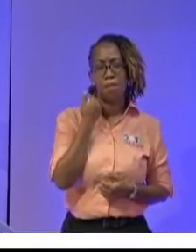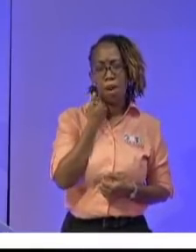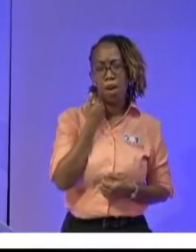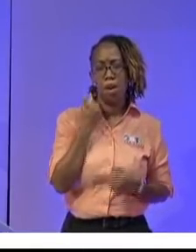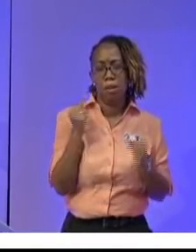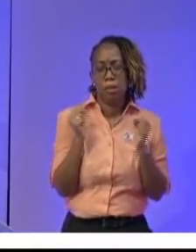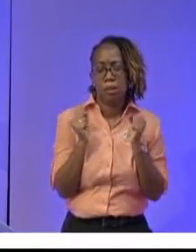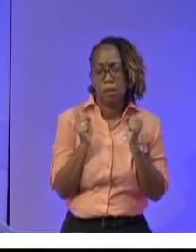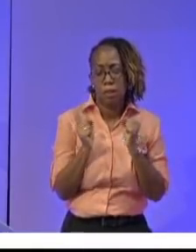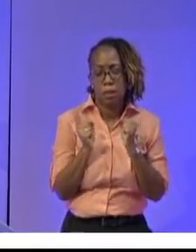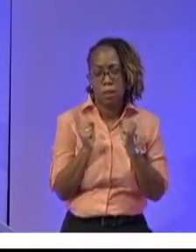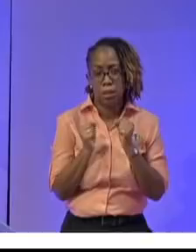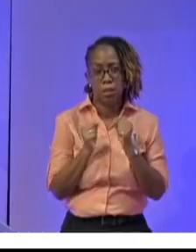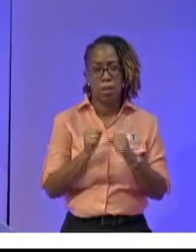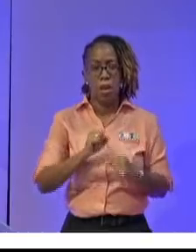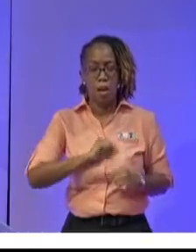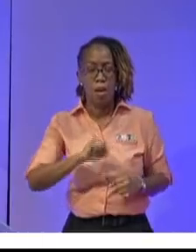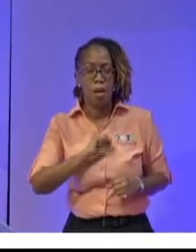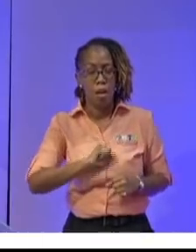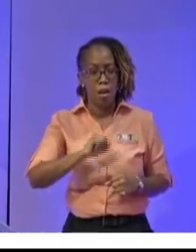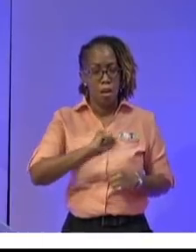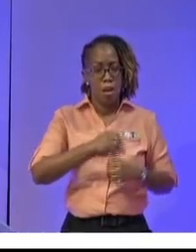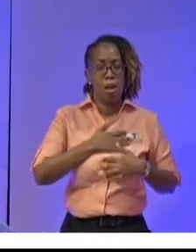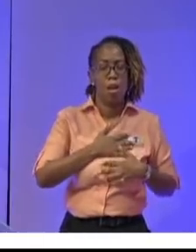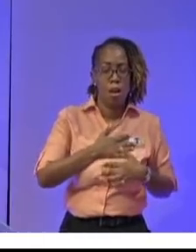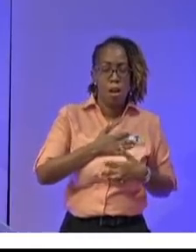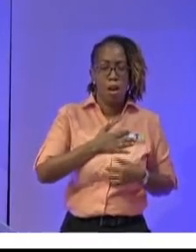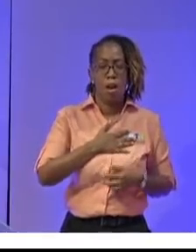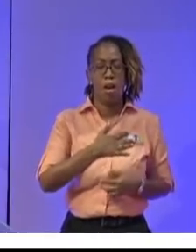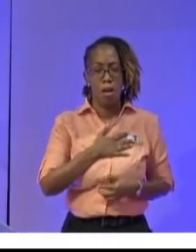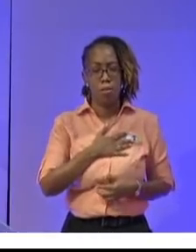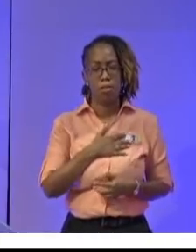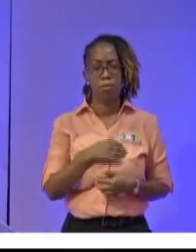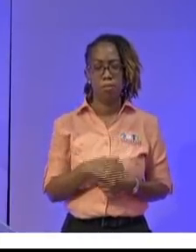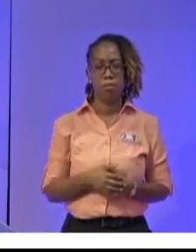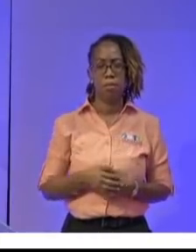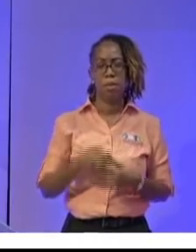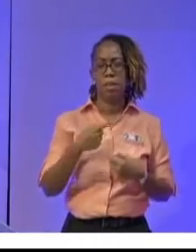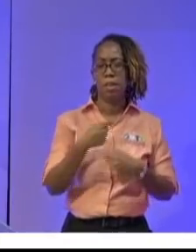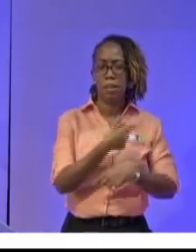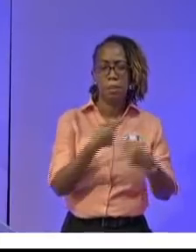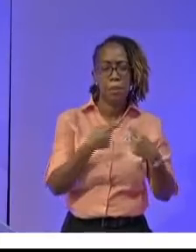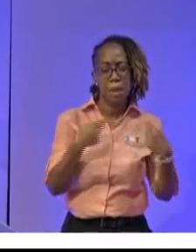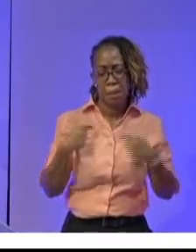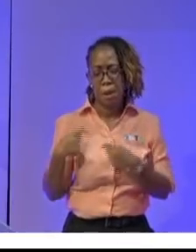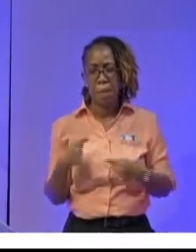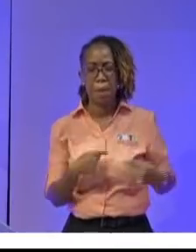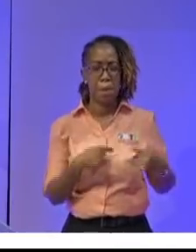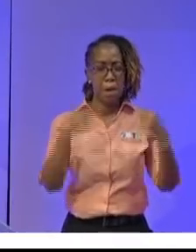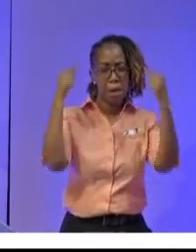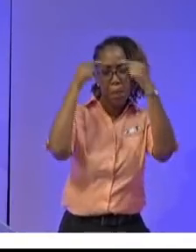of breath or difficulty breathing, fatigue, muscle or body aches, headaches, loss of